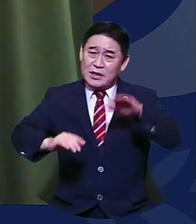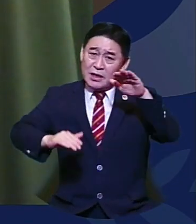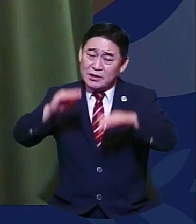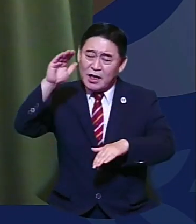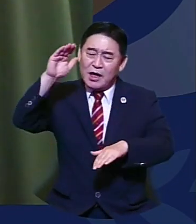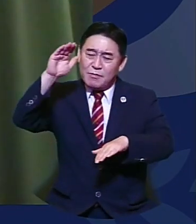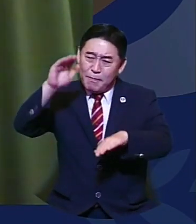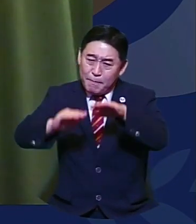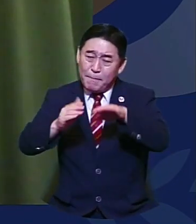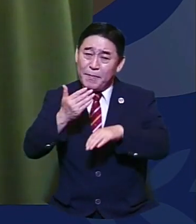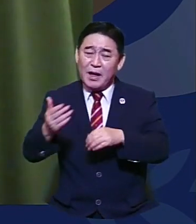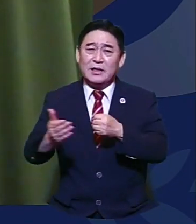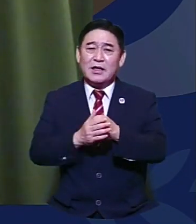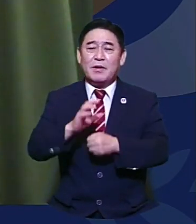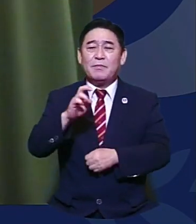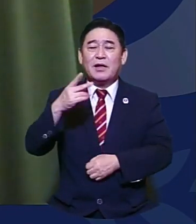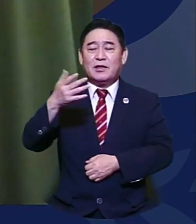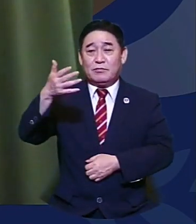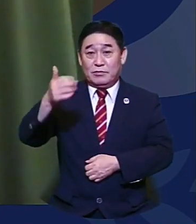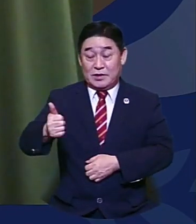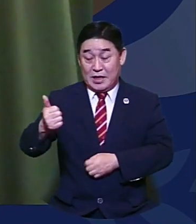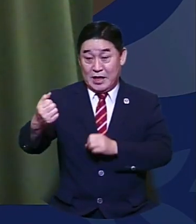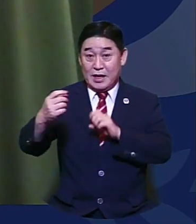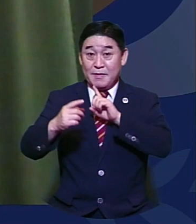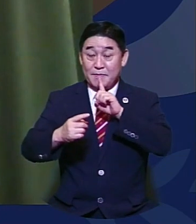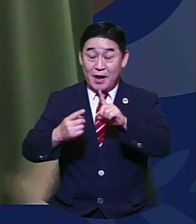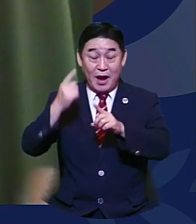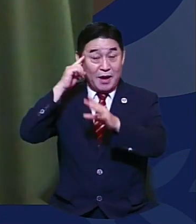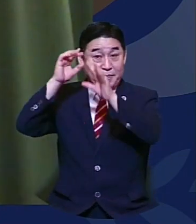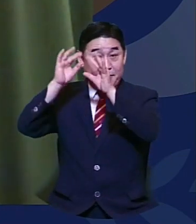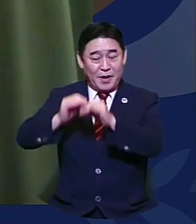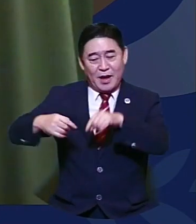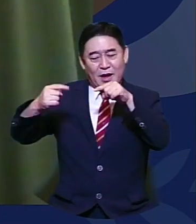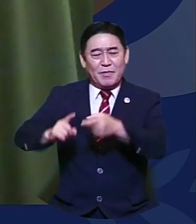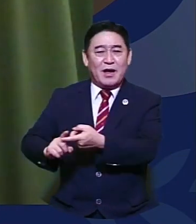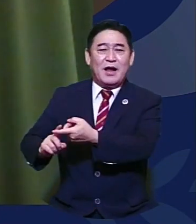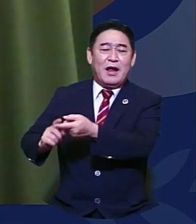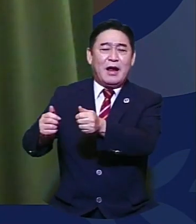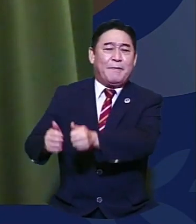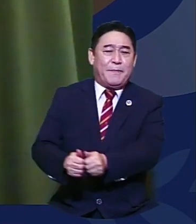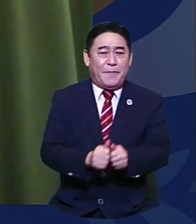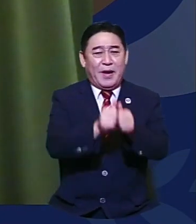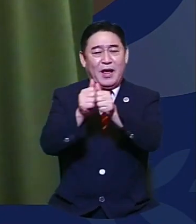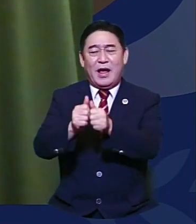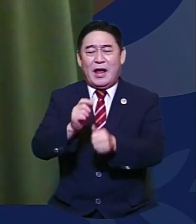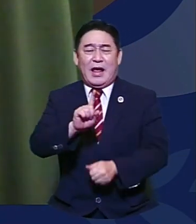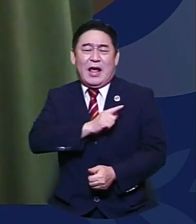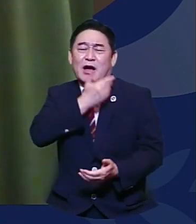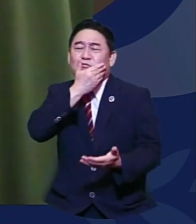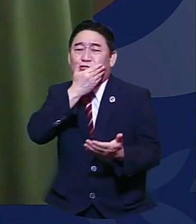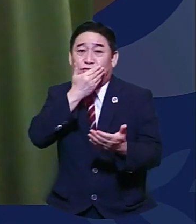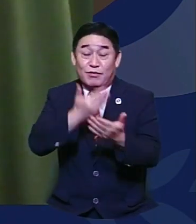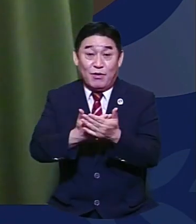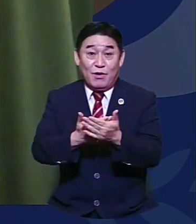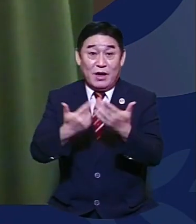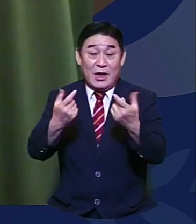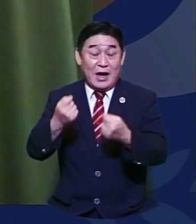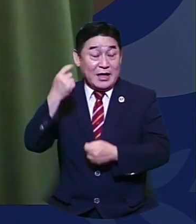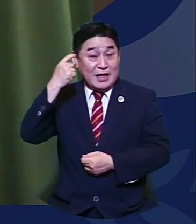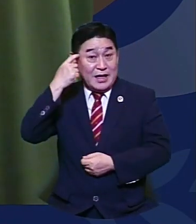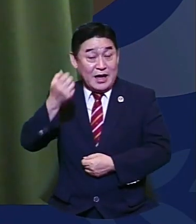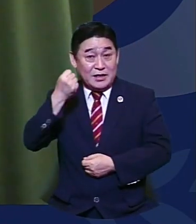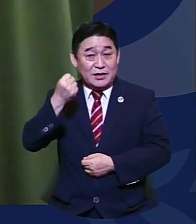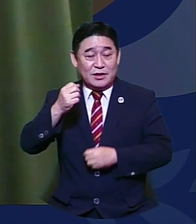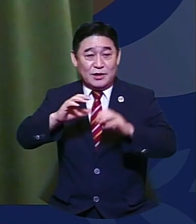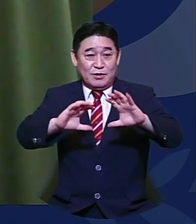around collaboration and partnership, where I think if we're moving forward as like-minded donor actors and other